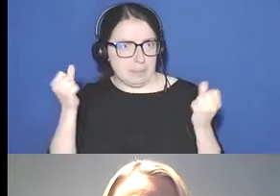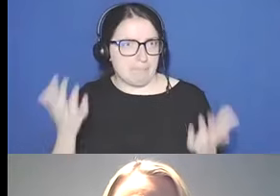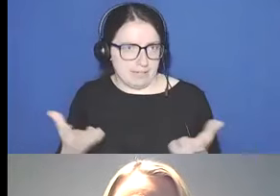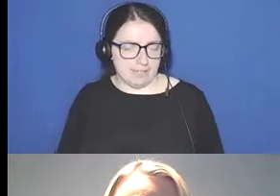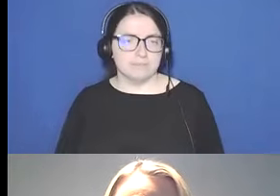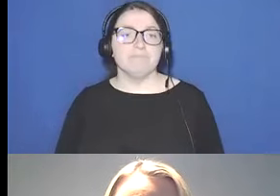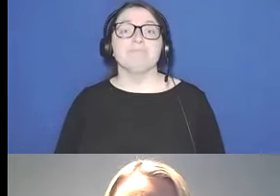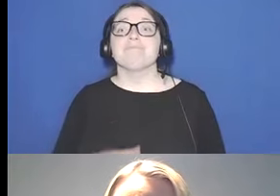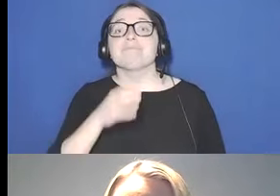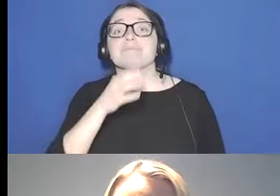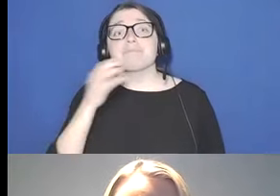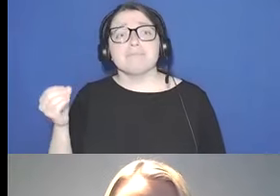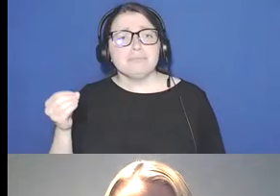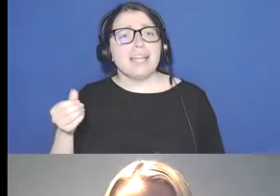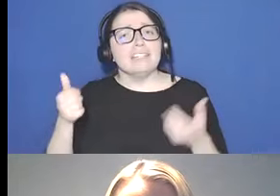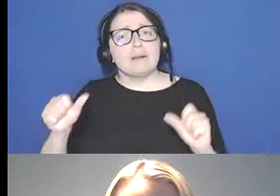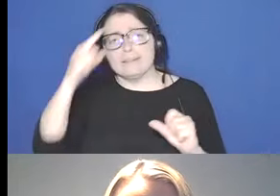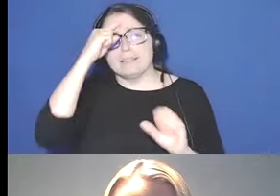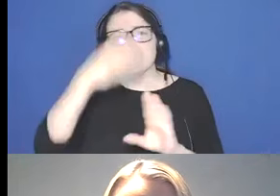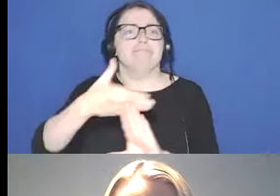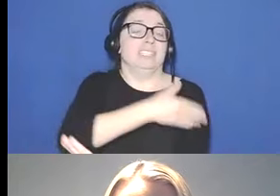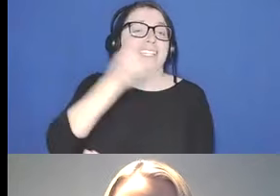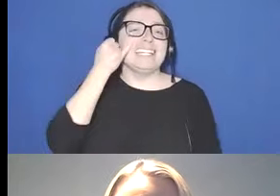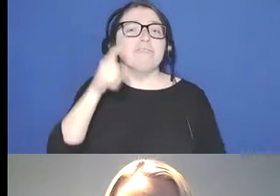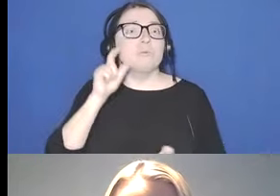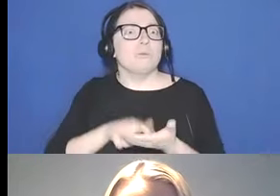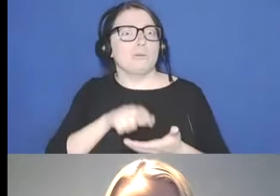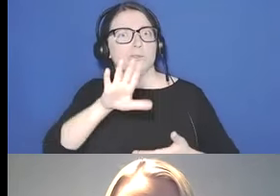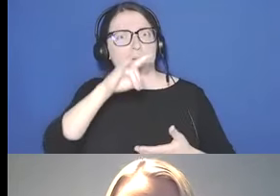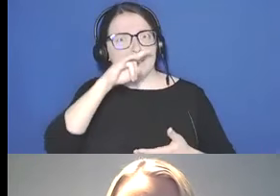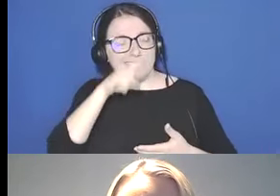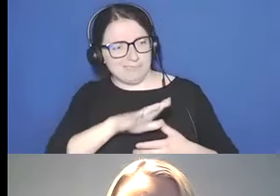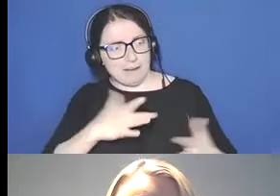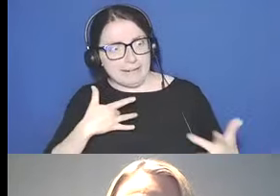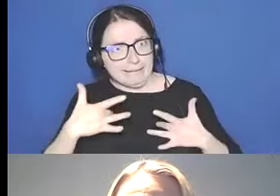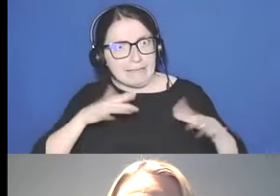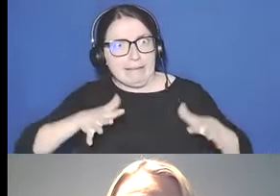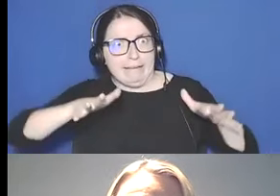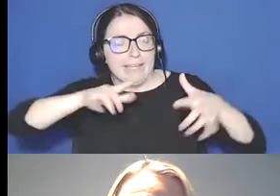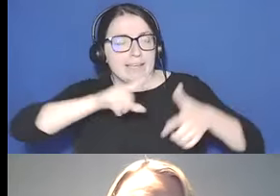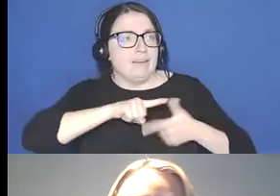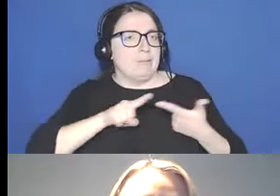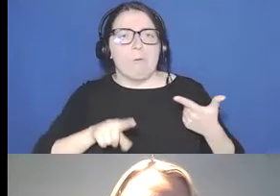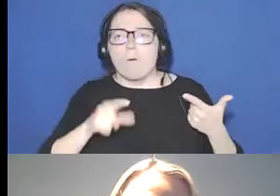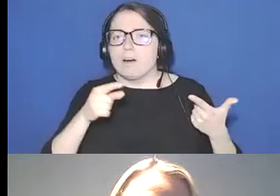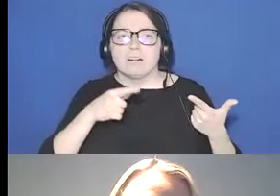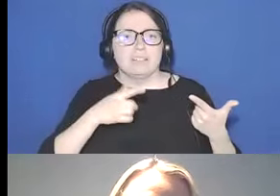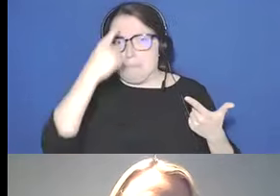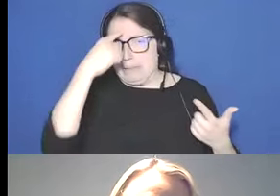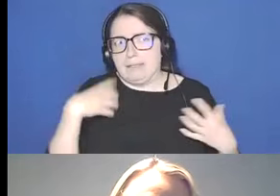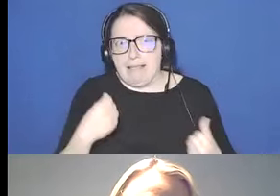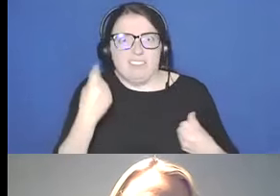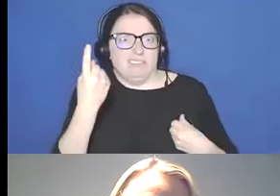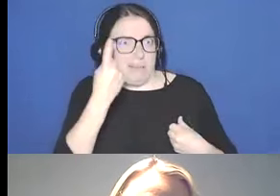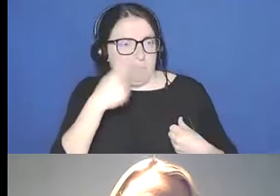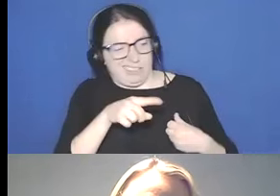have concerns for your child's mental health, maybe their anxiety or adjustment in different ways, make those phone calls